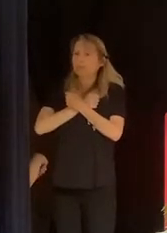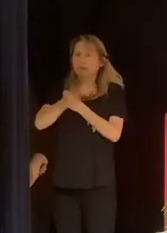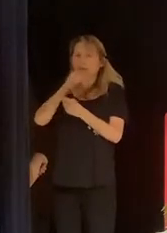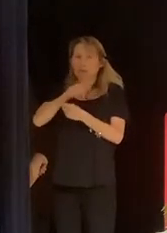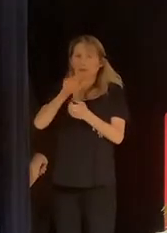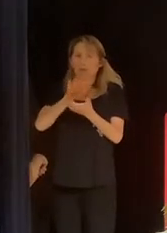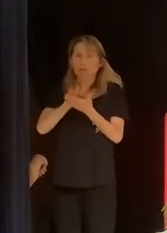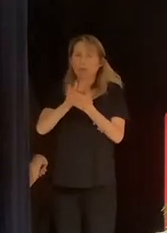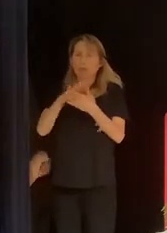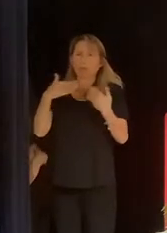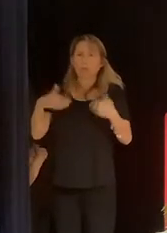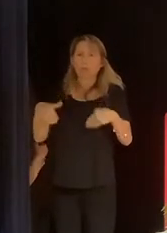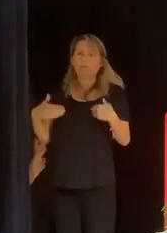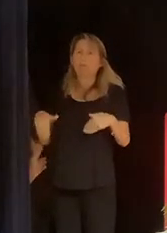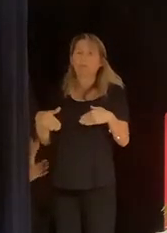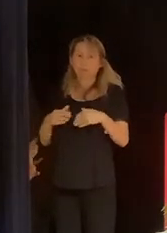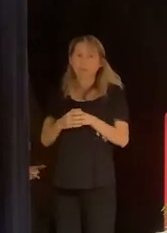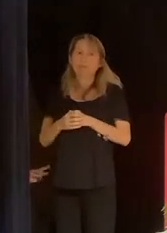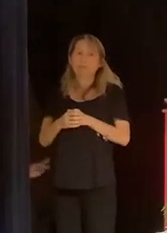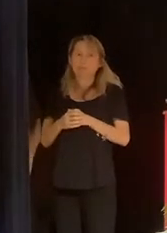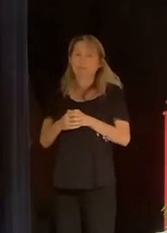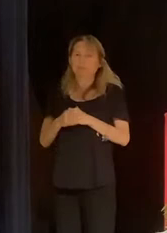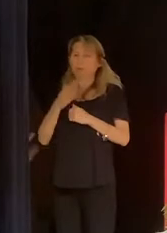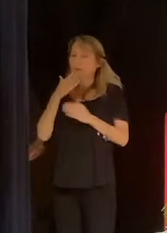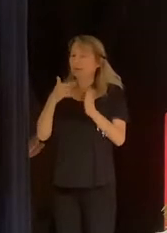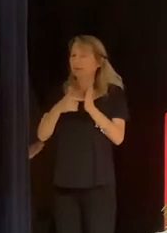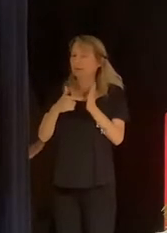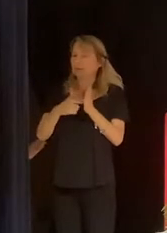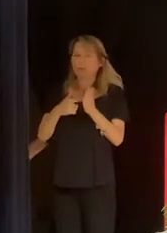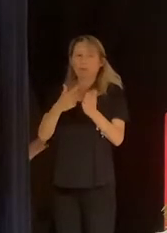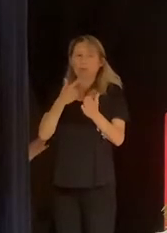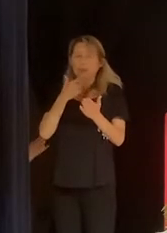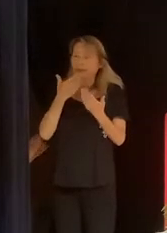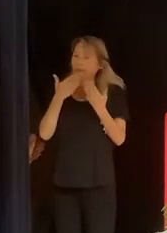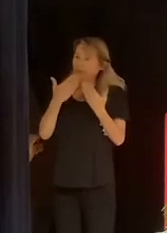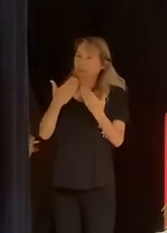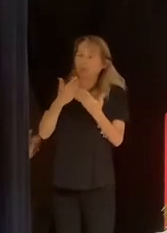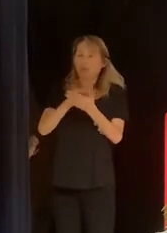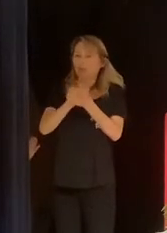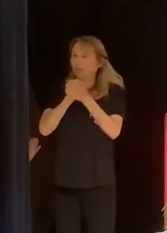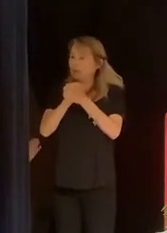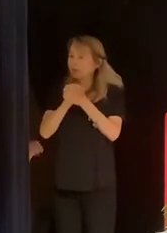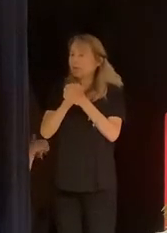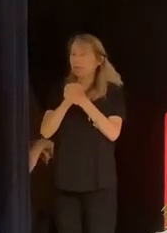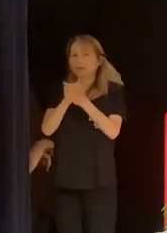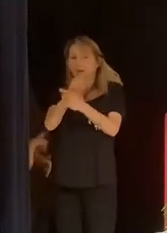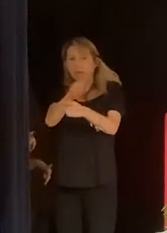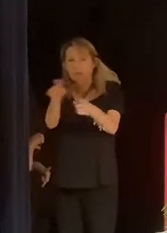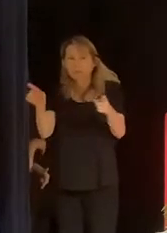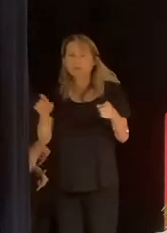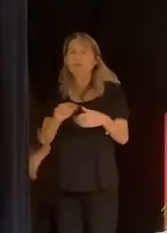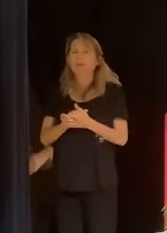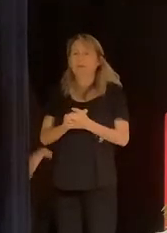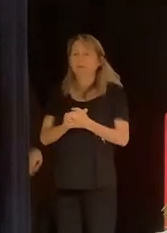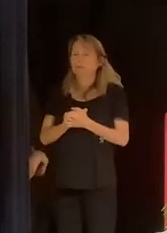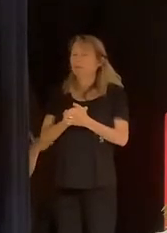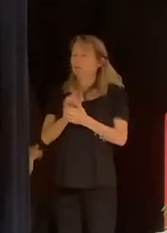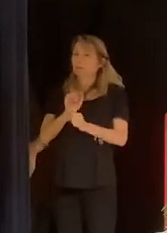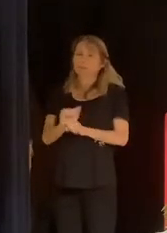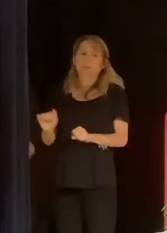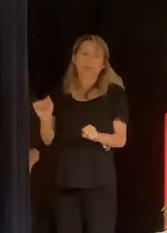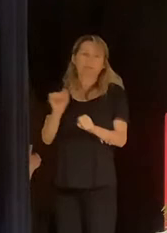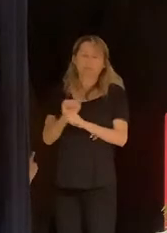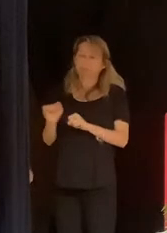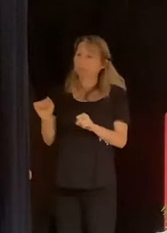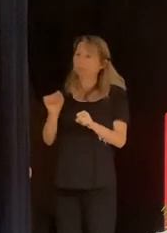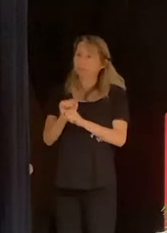for that. So I just wanted to bring hearty congratulations to you all. You've done a lot of extraordinary work and you